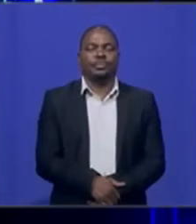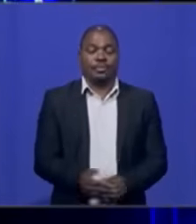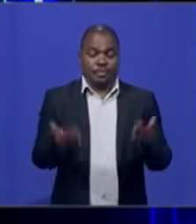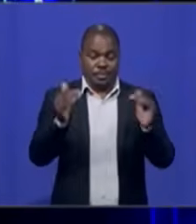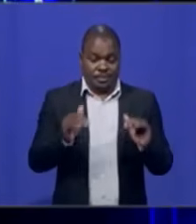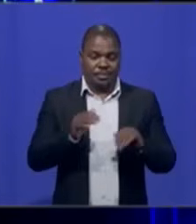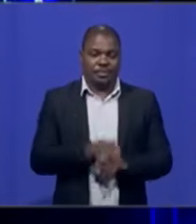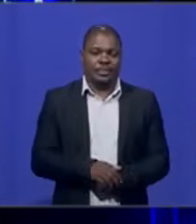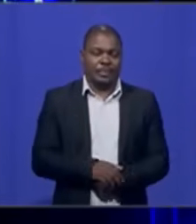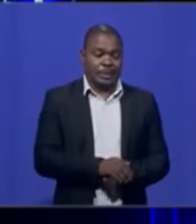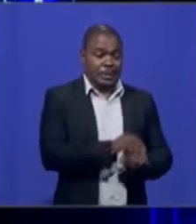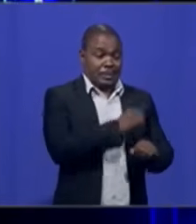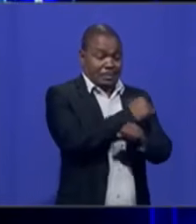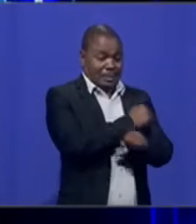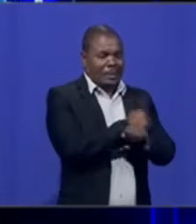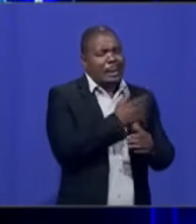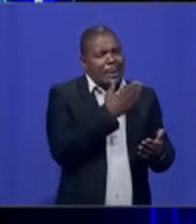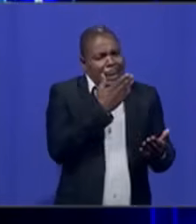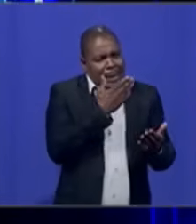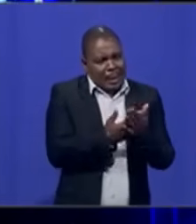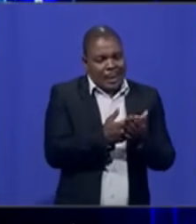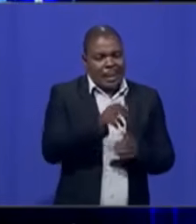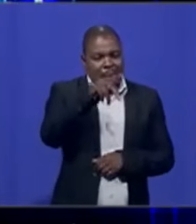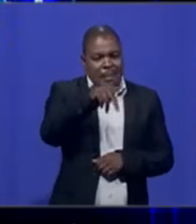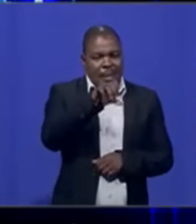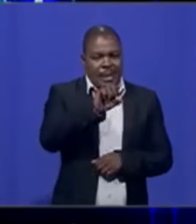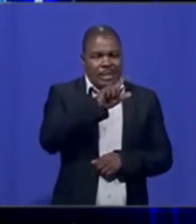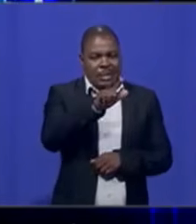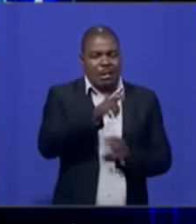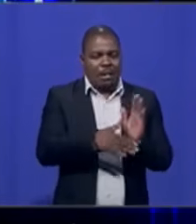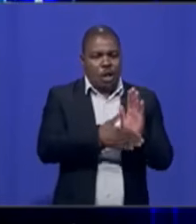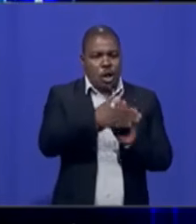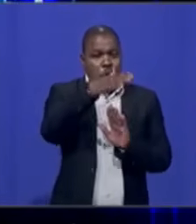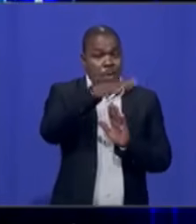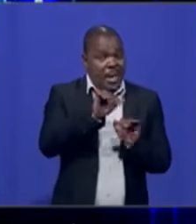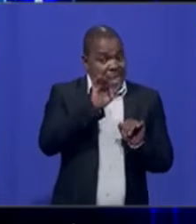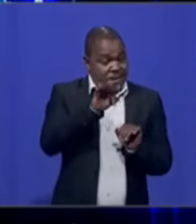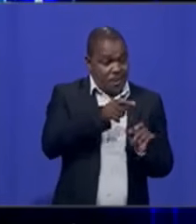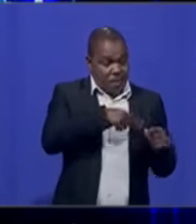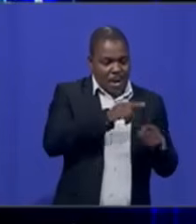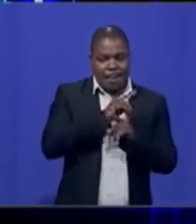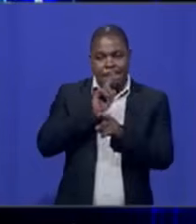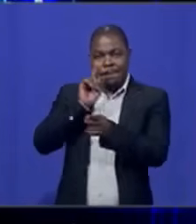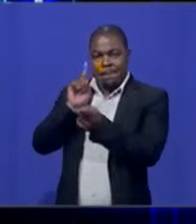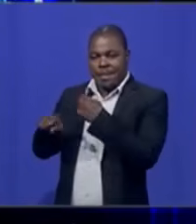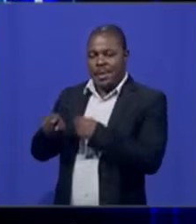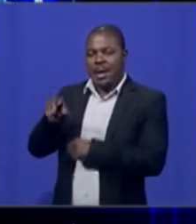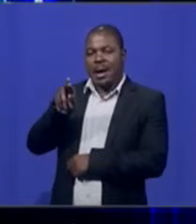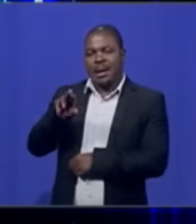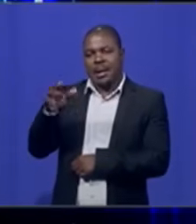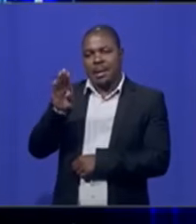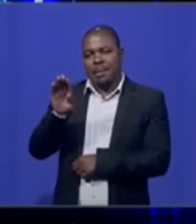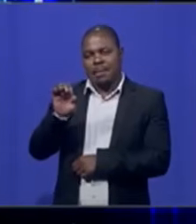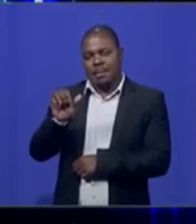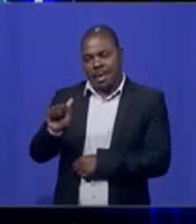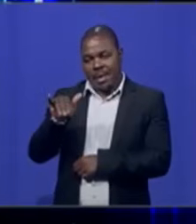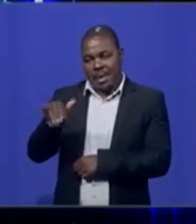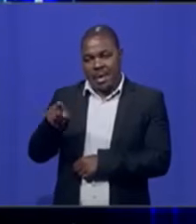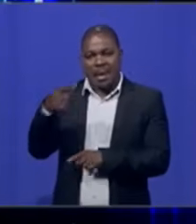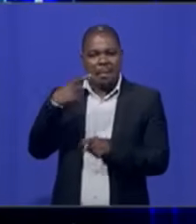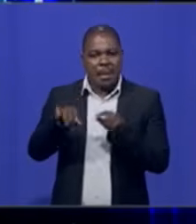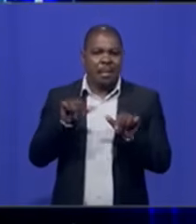Kaoleleng Orlando Pirates e bonahala ena le monyetla o nyolohela boemong ba pele lokong e bang e ka hlola Richards Bay papading ya league e tla tswela pele Phirimaneng